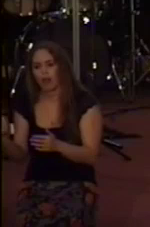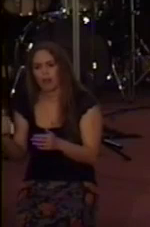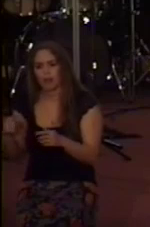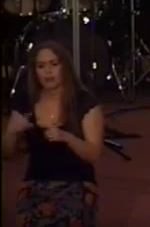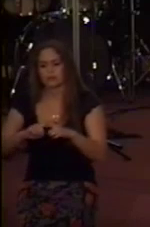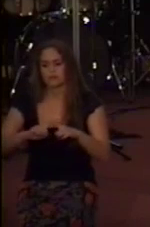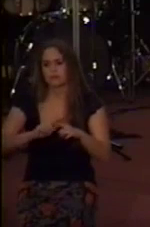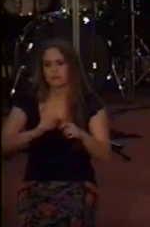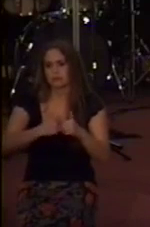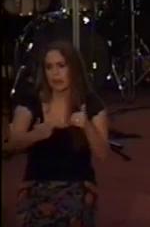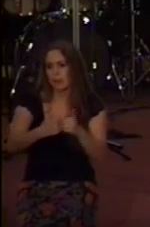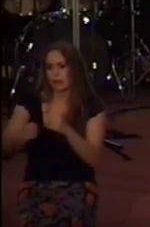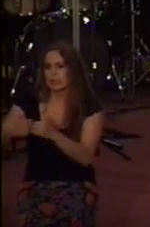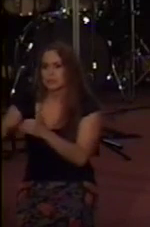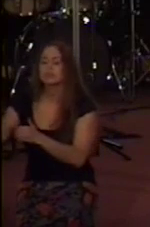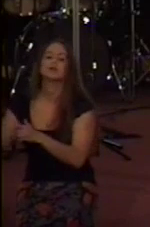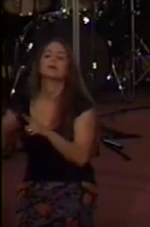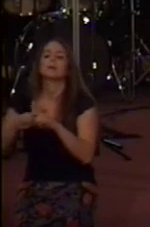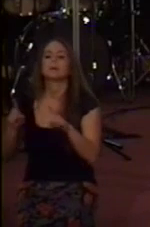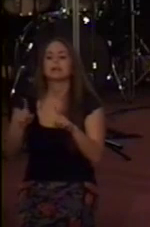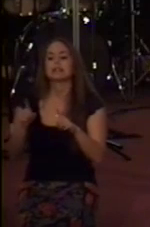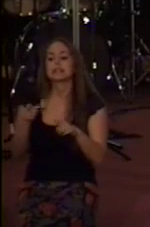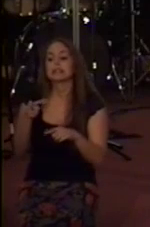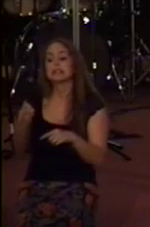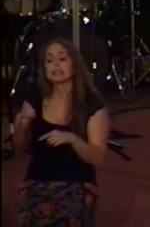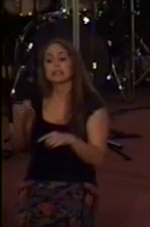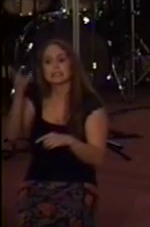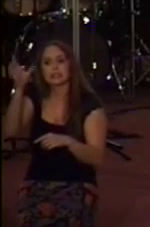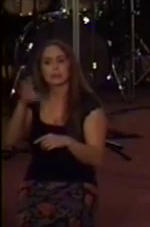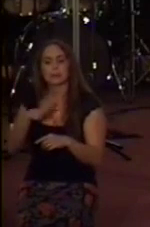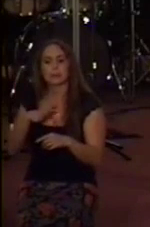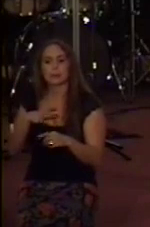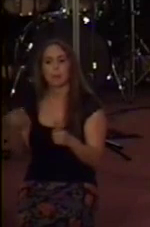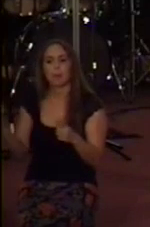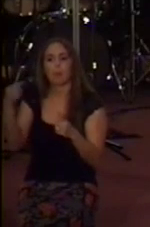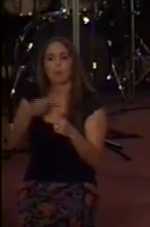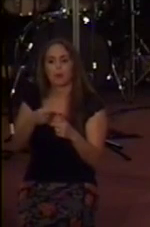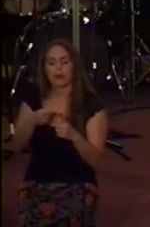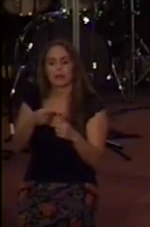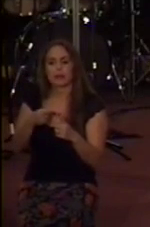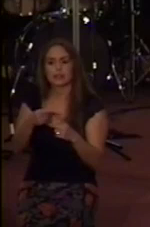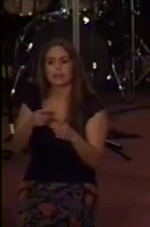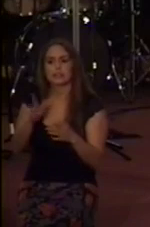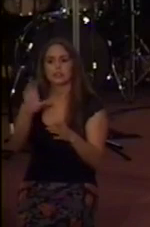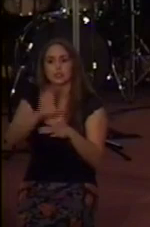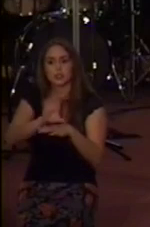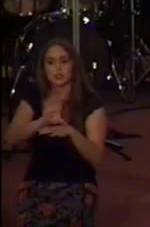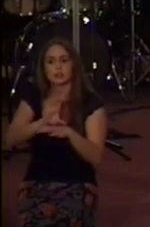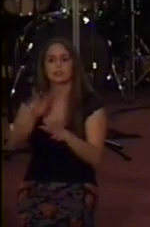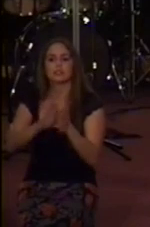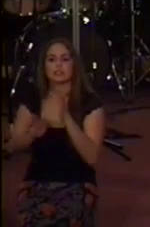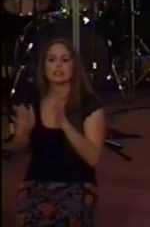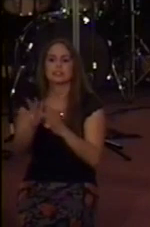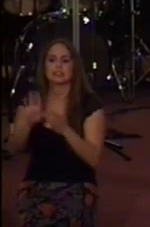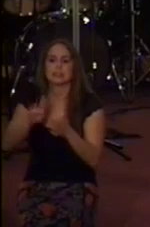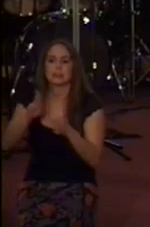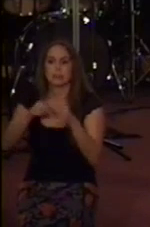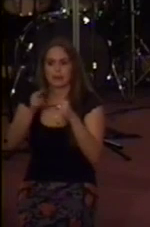men simply pointed people to the New Testament scriptures and the church that Jesus built.